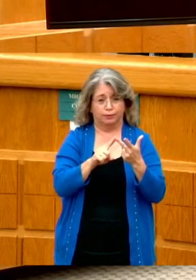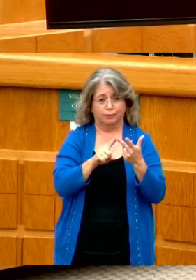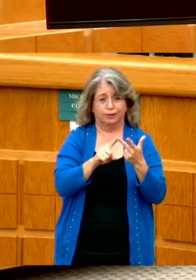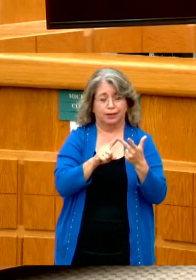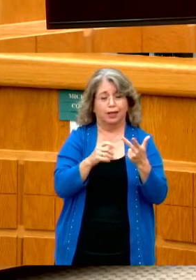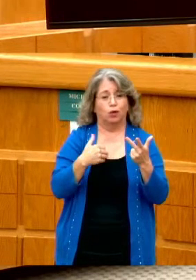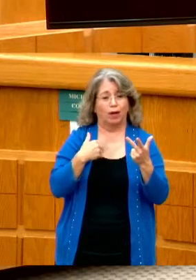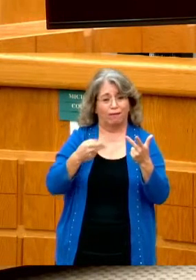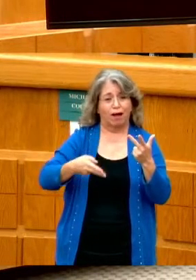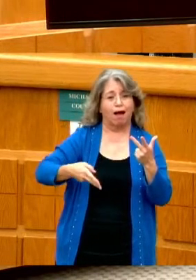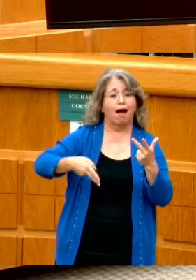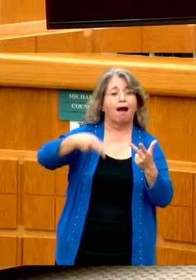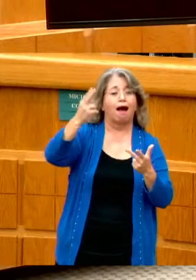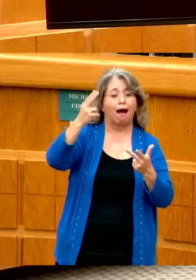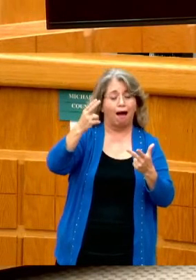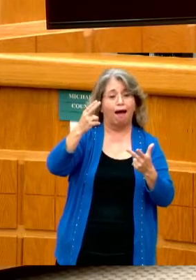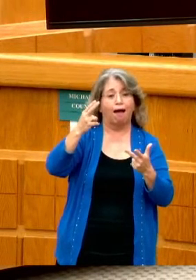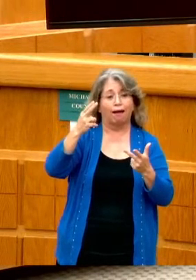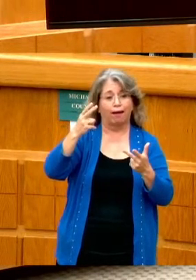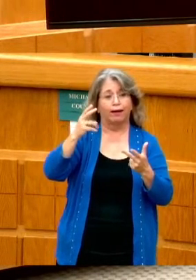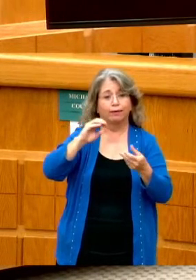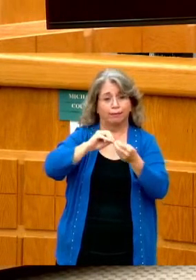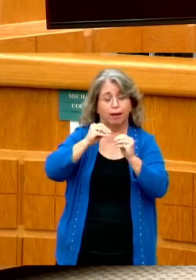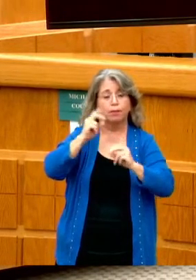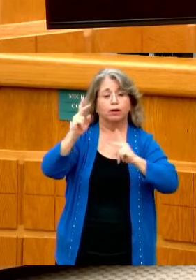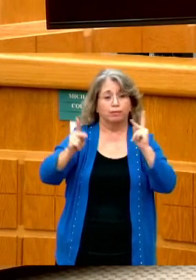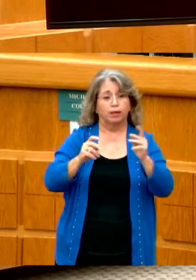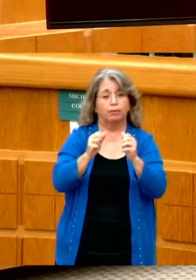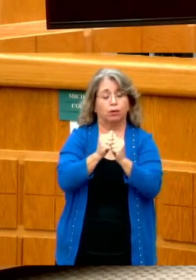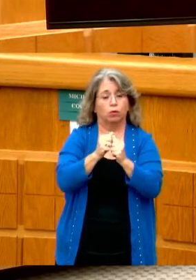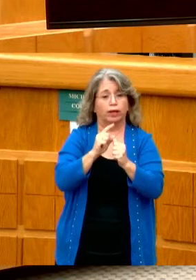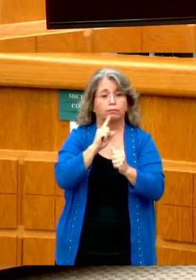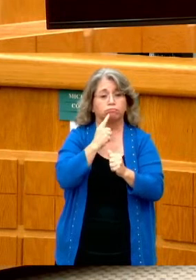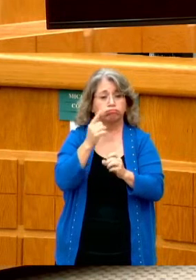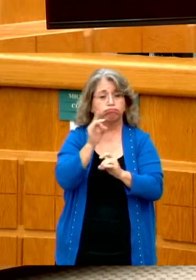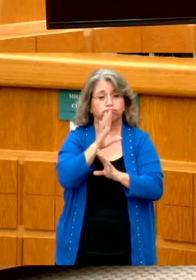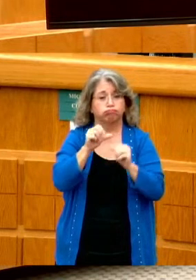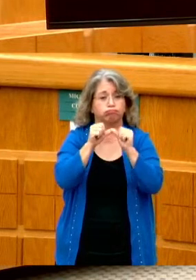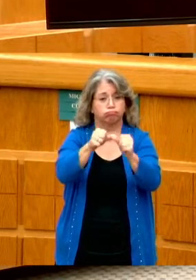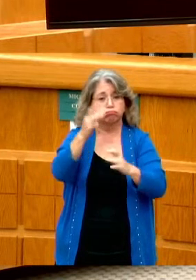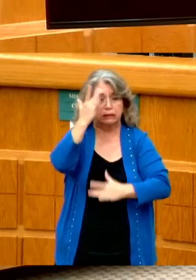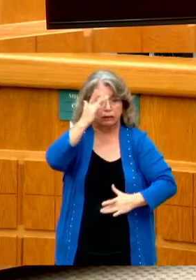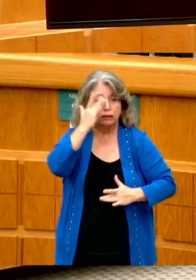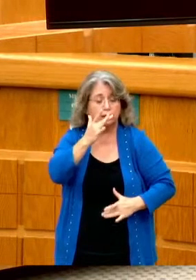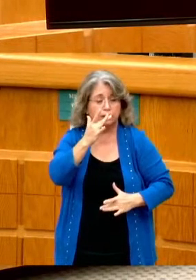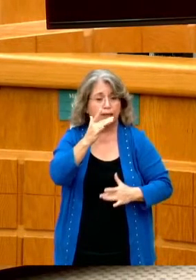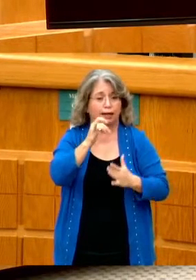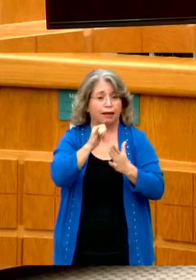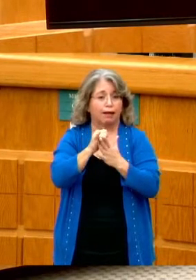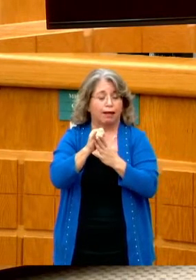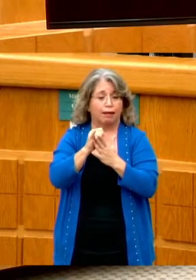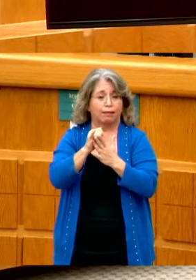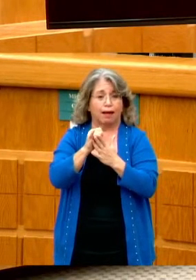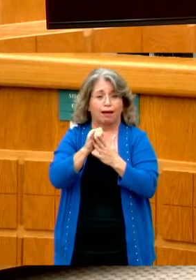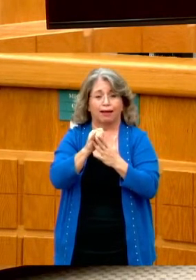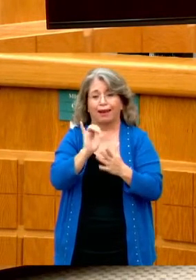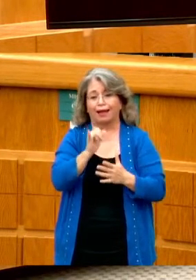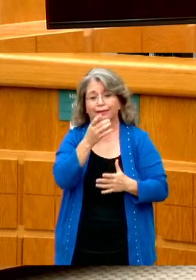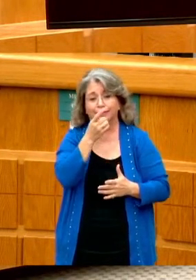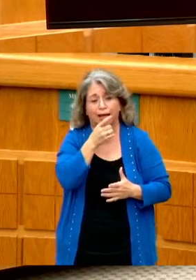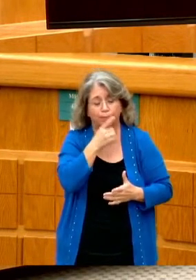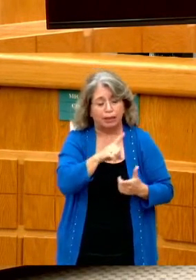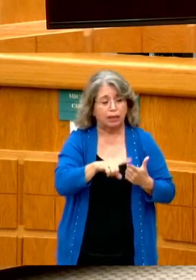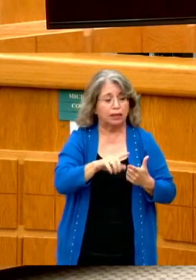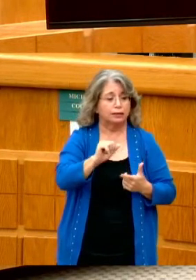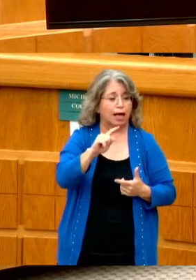that's we have a higher incident of illness, those chronic conditions that make COVID such a deadly disease, diabetes, asthma, obesity,